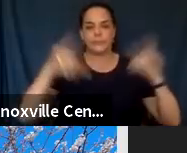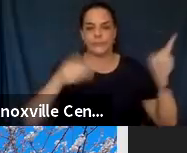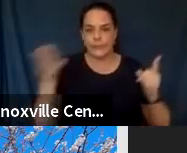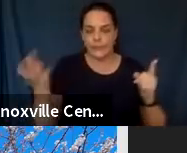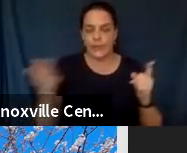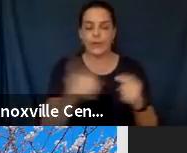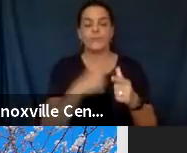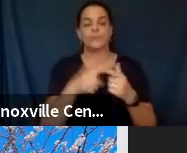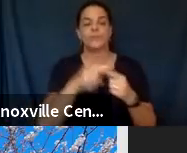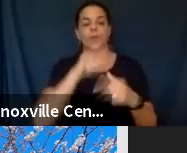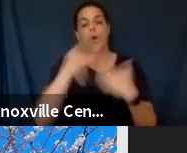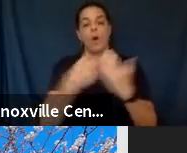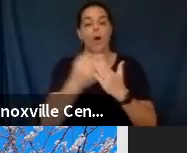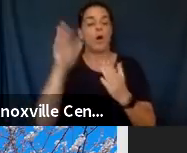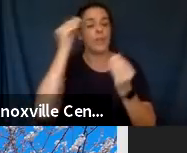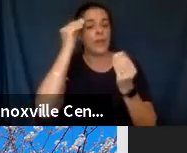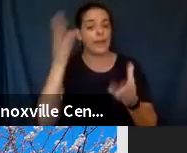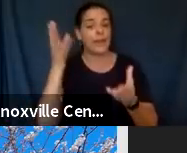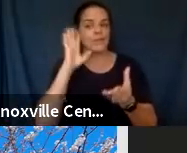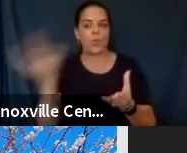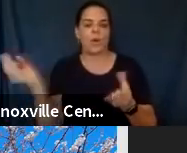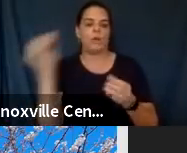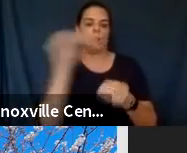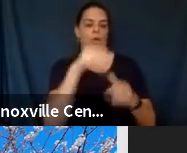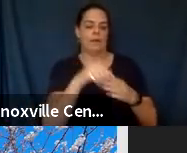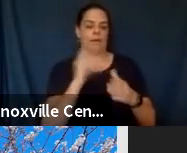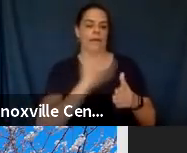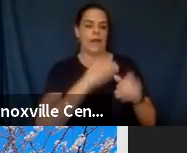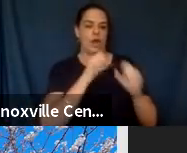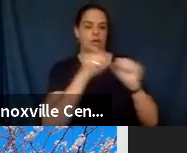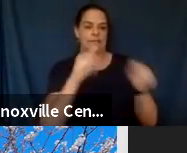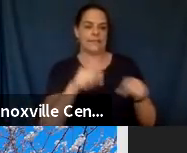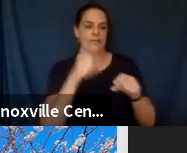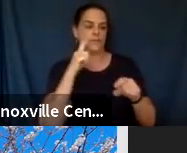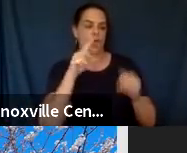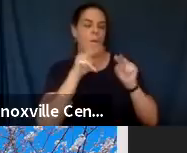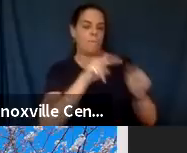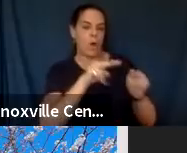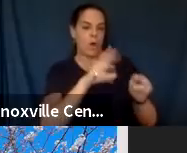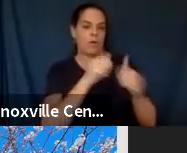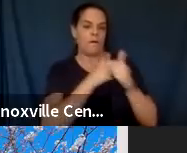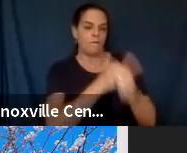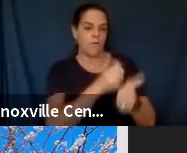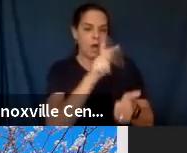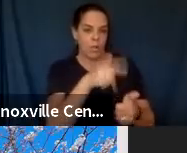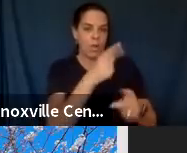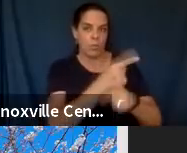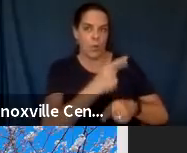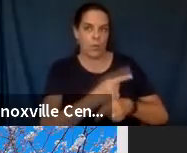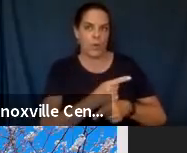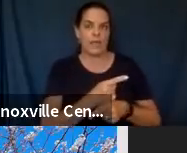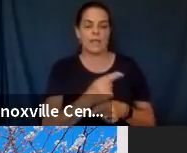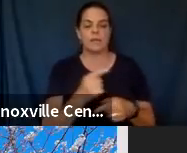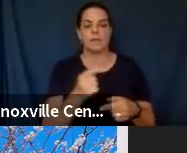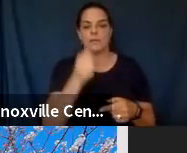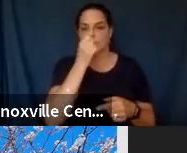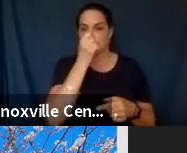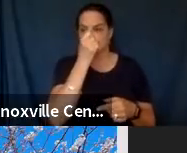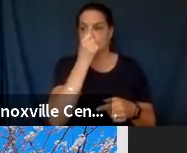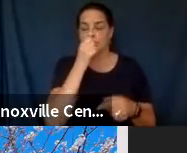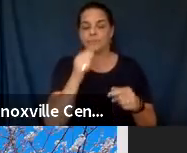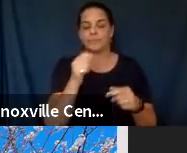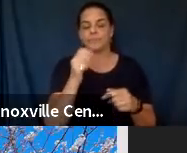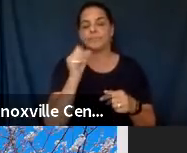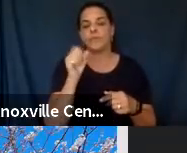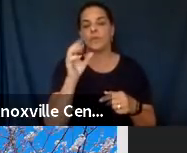then all of their information will come back into our system for monitoring and follow up appropriately as well.